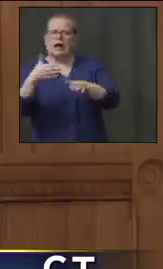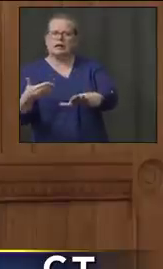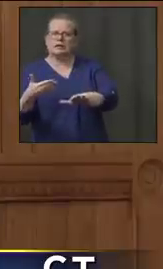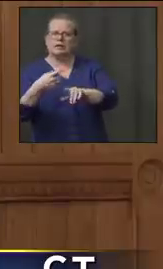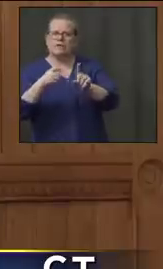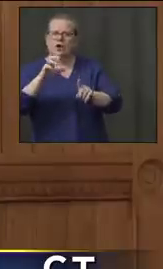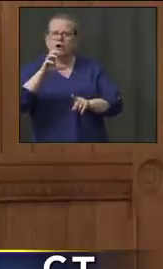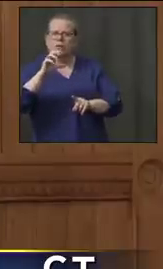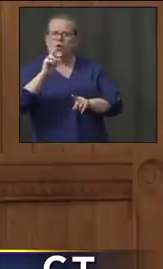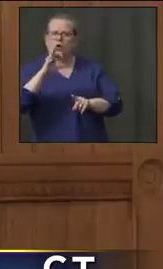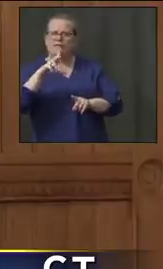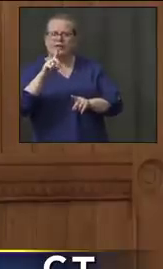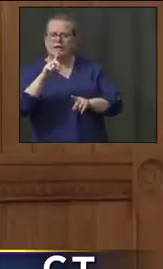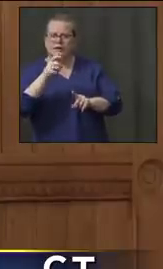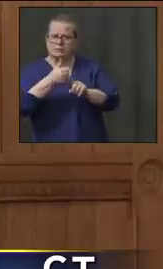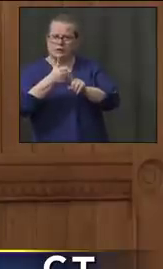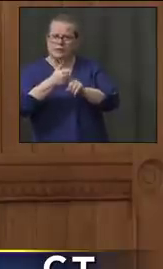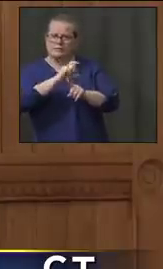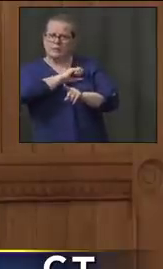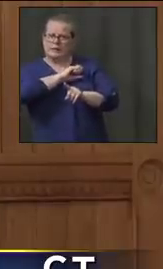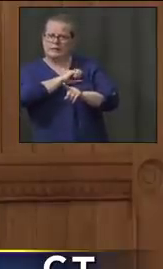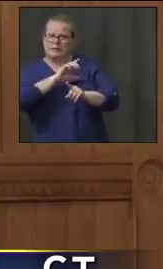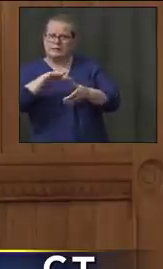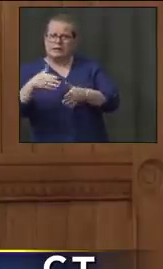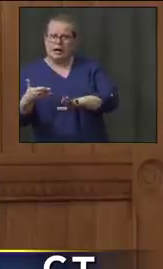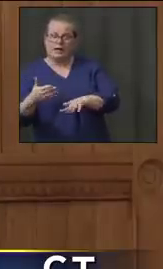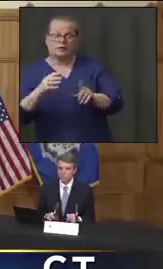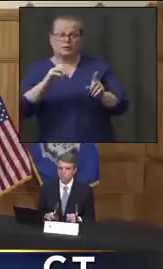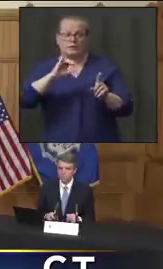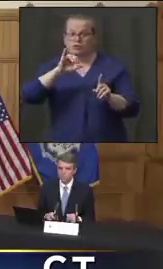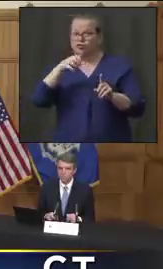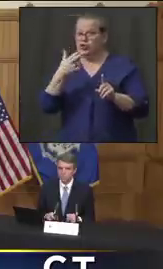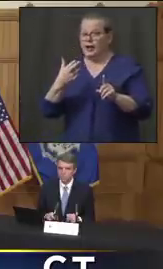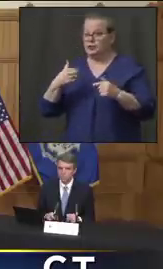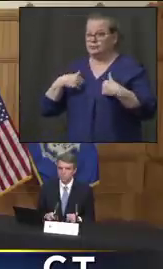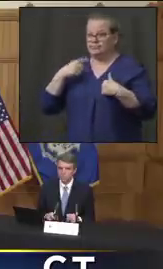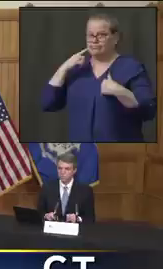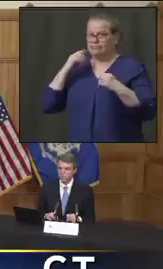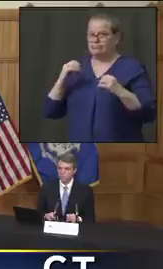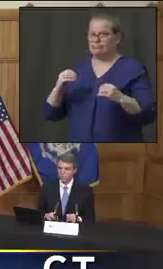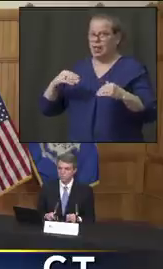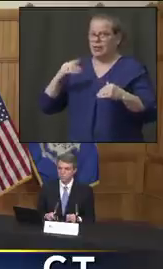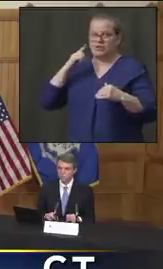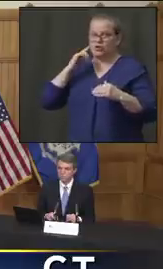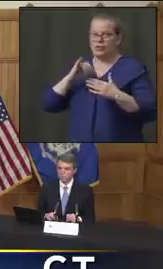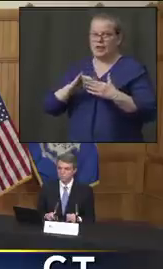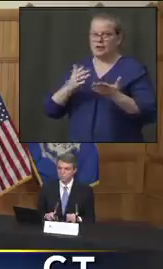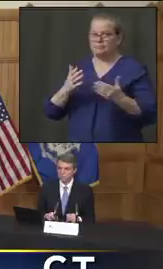I have not heard that. Okay, thanks a lot. Thanks, Max.